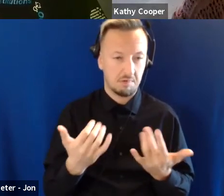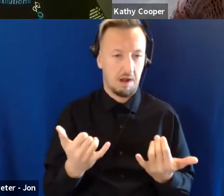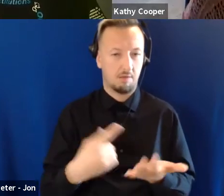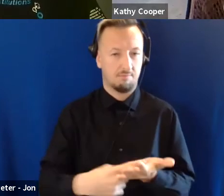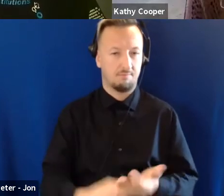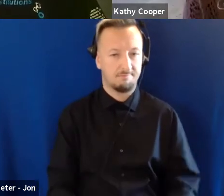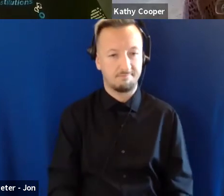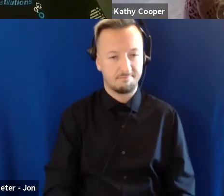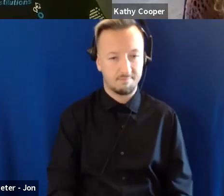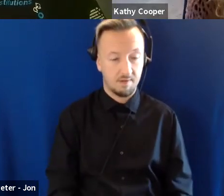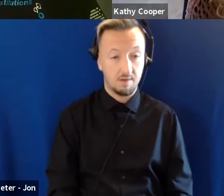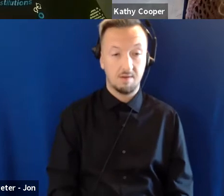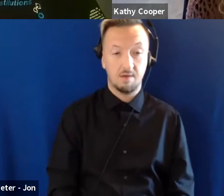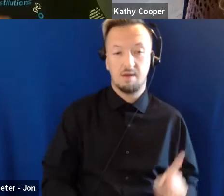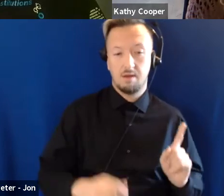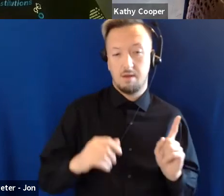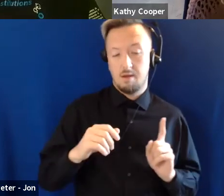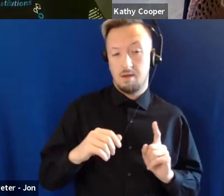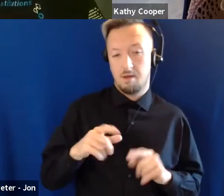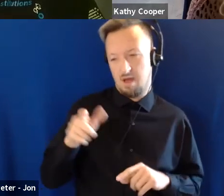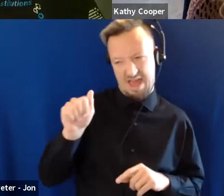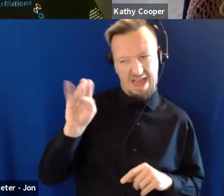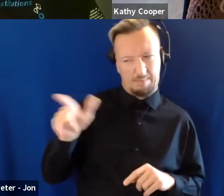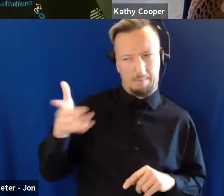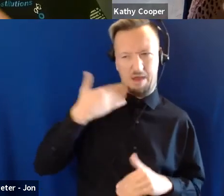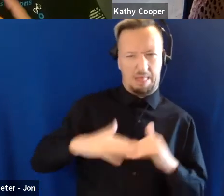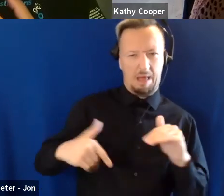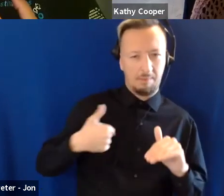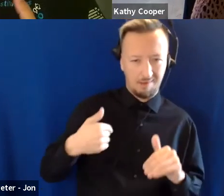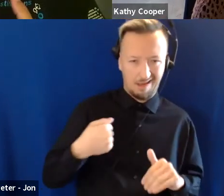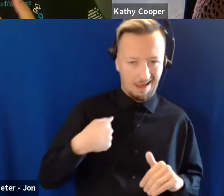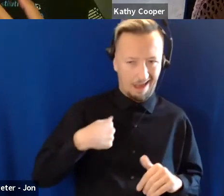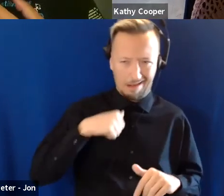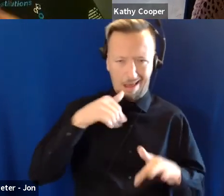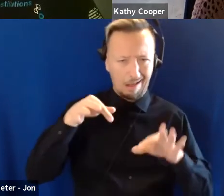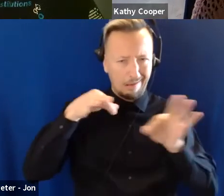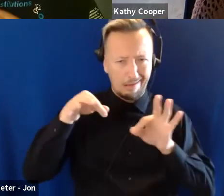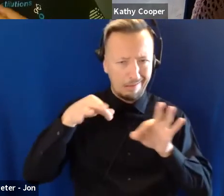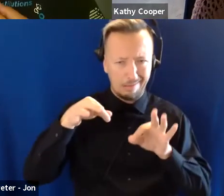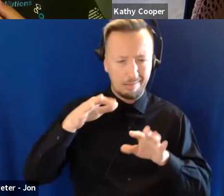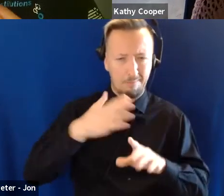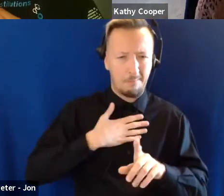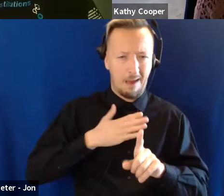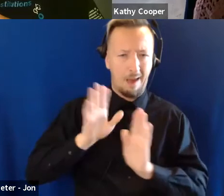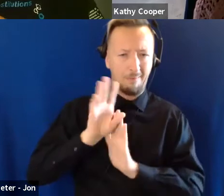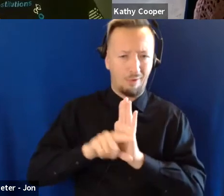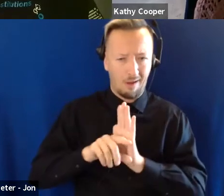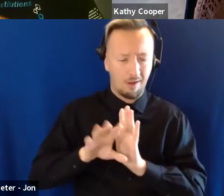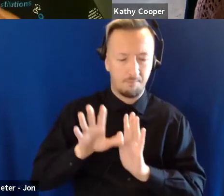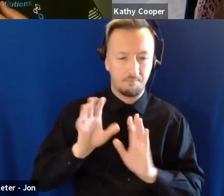All right. Well, like I said, Amy's way better at this than me. I didn't describe anything, so I'll back up just a little bit.